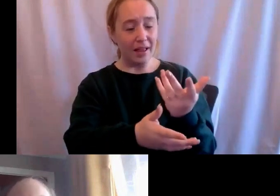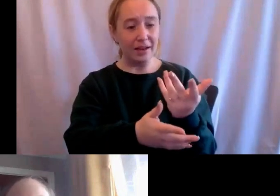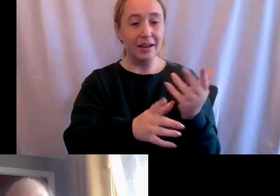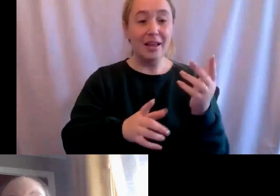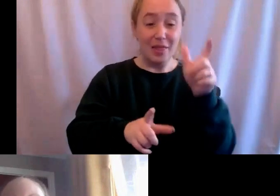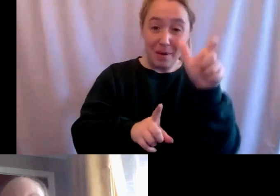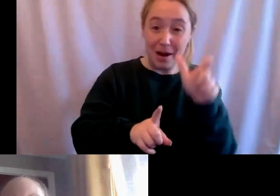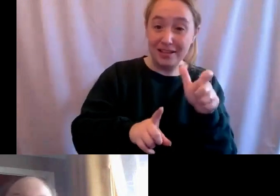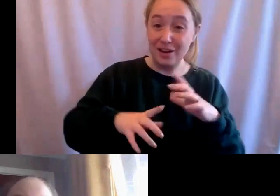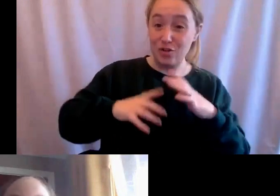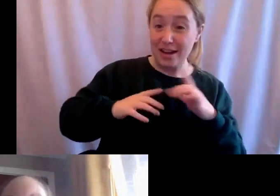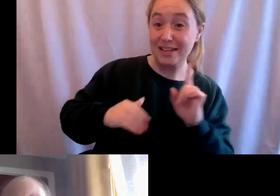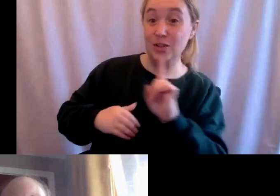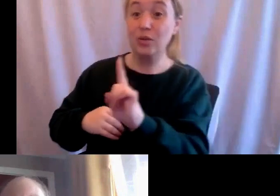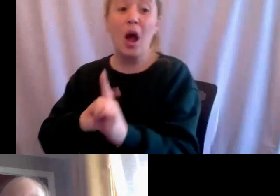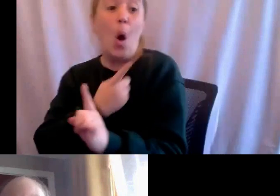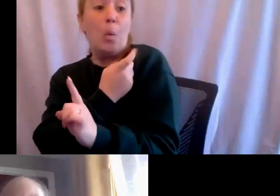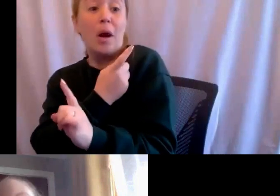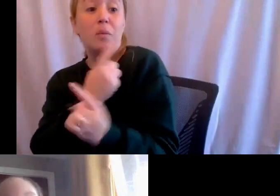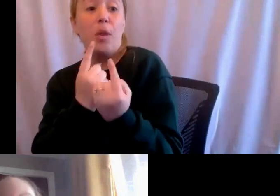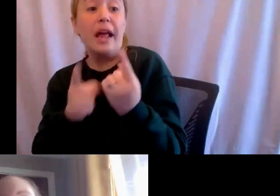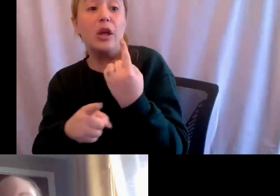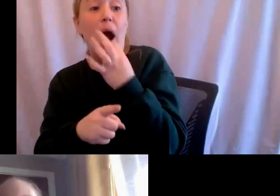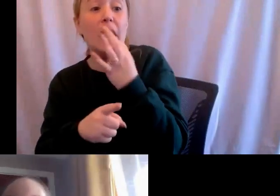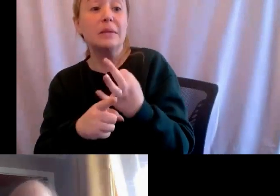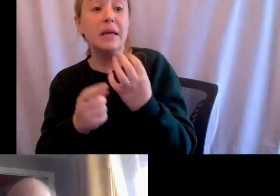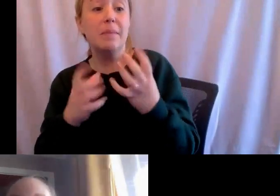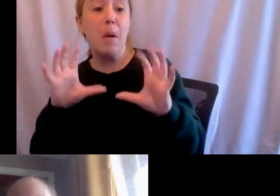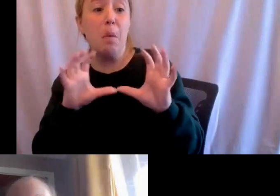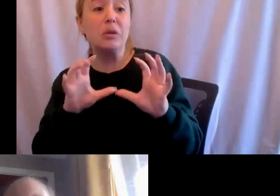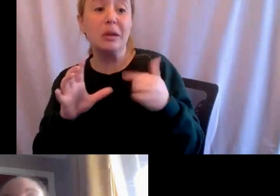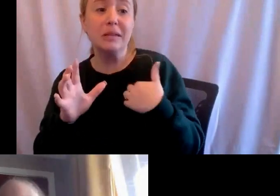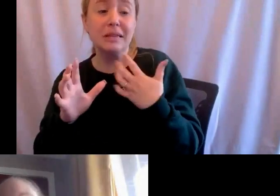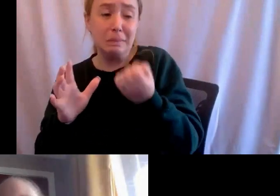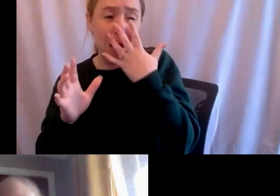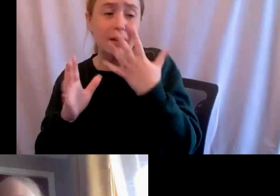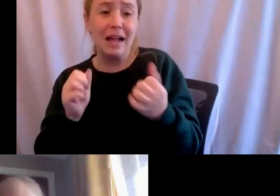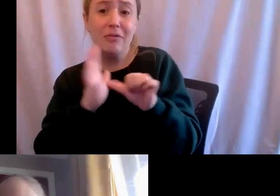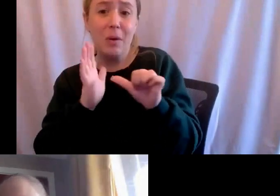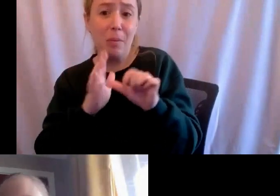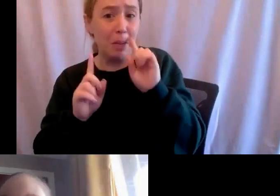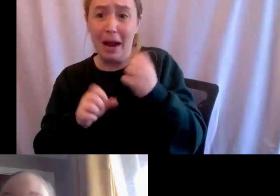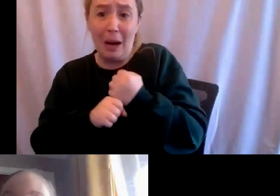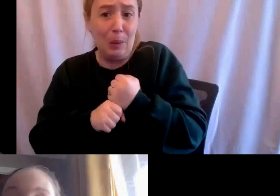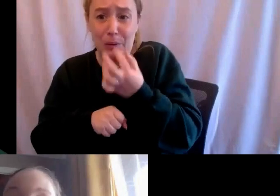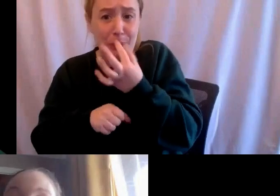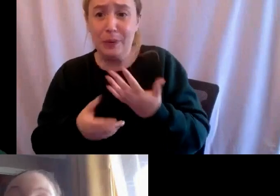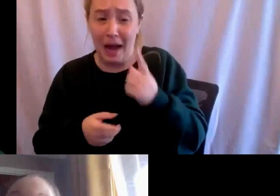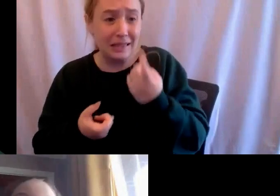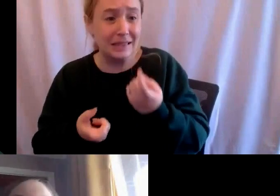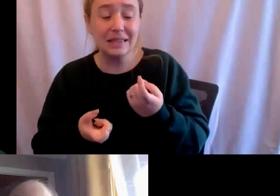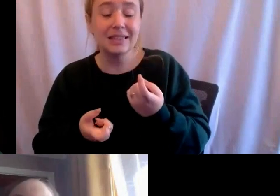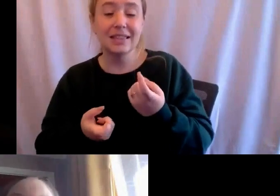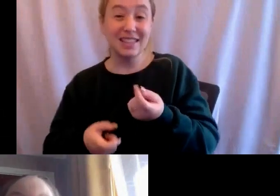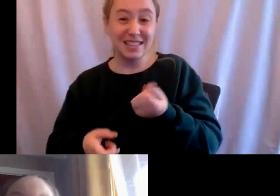thing. You asked about any problems with my bottom, and I was embarrassed, but actually, I do have a problem with my bottom.